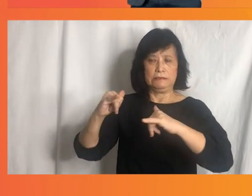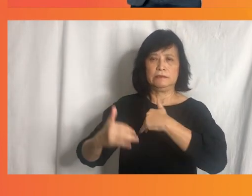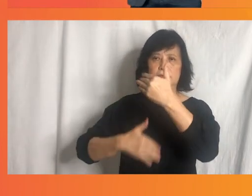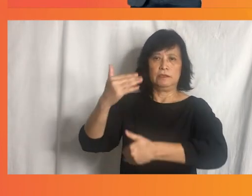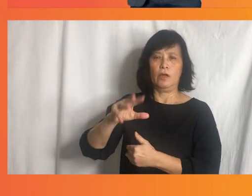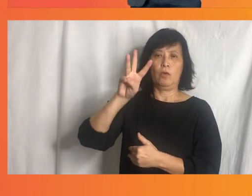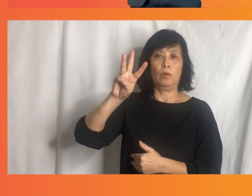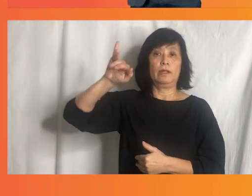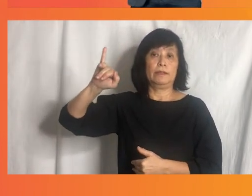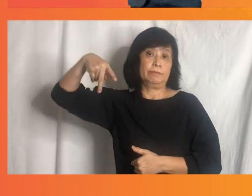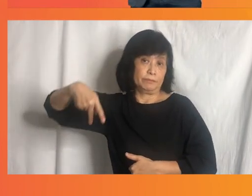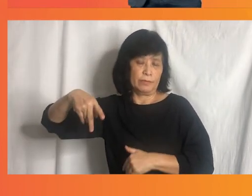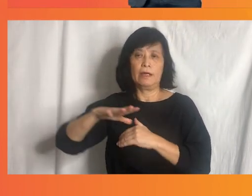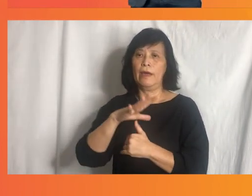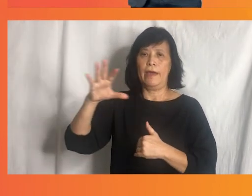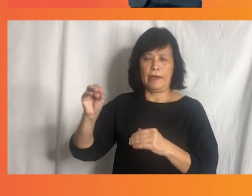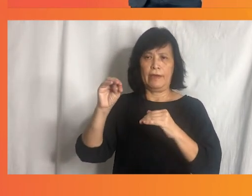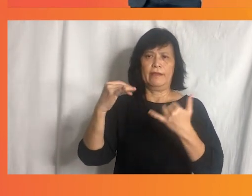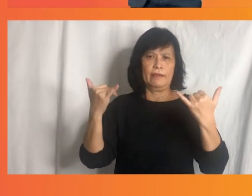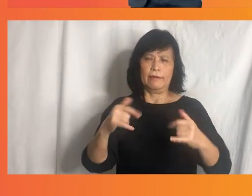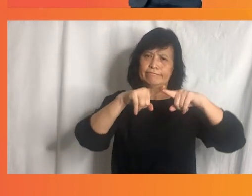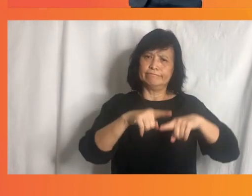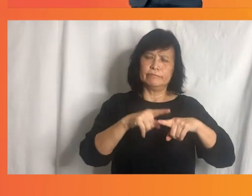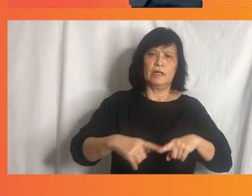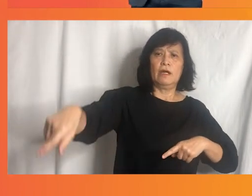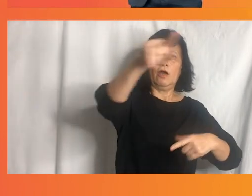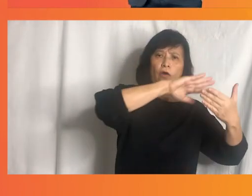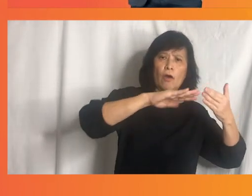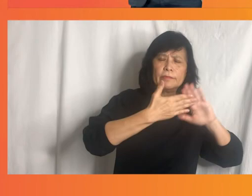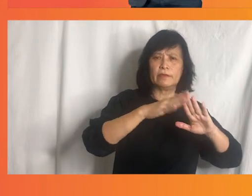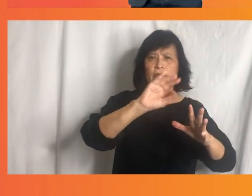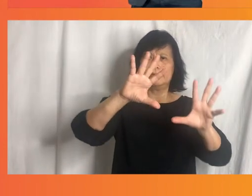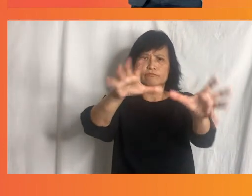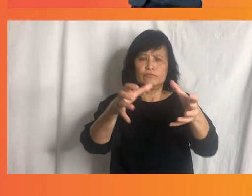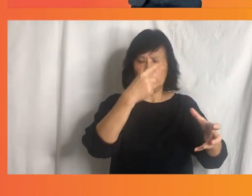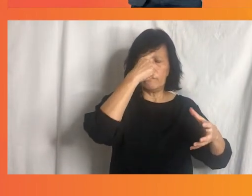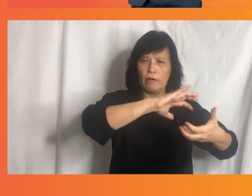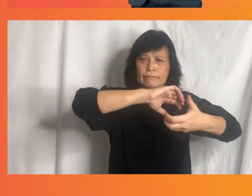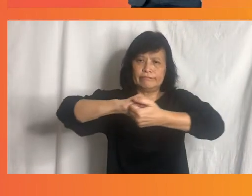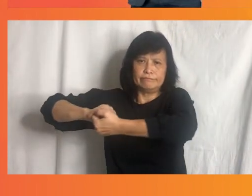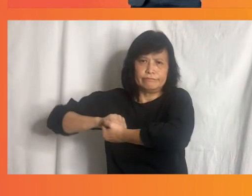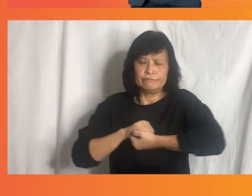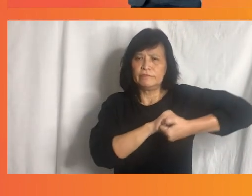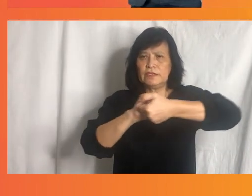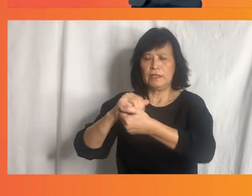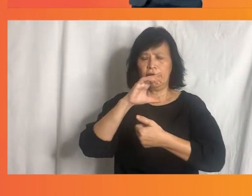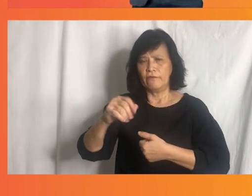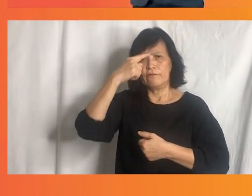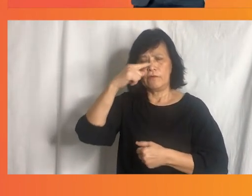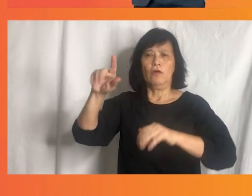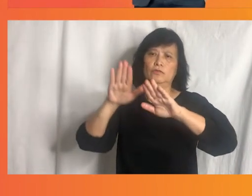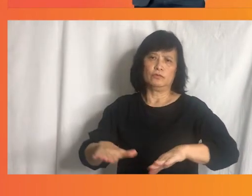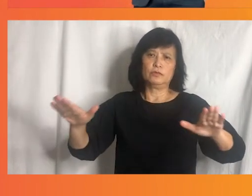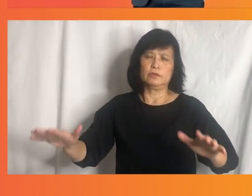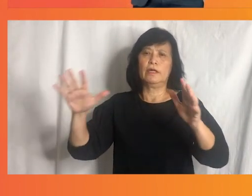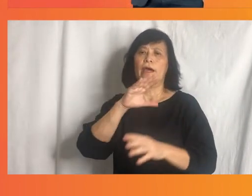I guess this is where we feel the need for stakeholders within the community to come together, to collaborate, to develop and integrate programs for children and youth